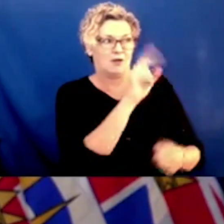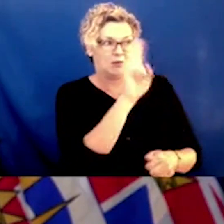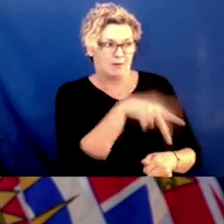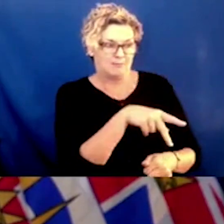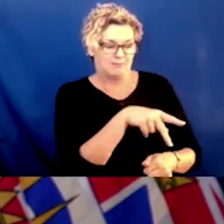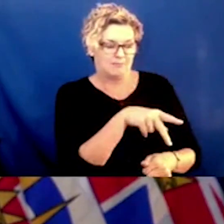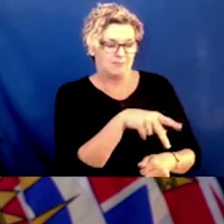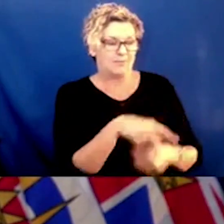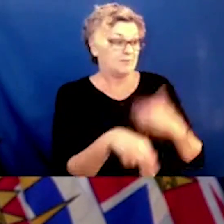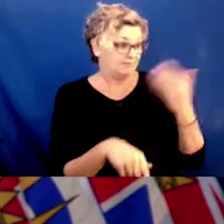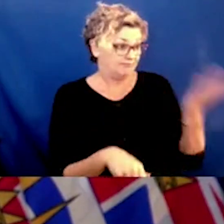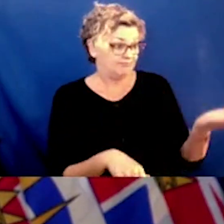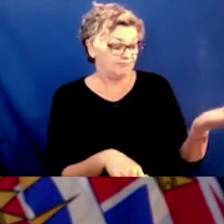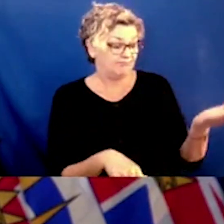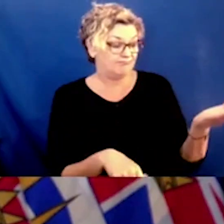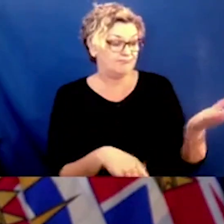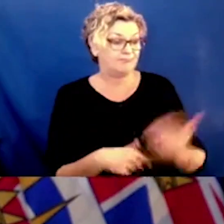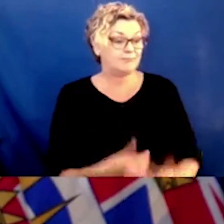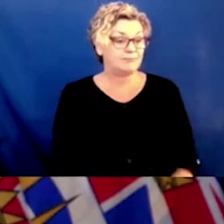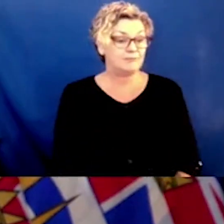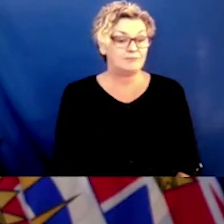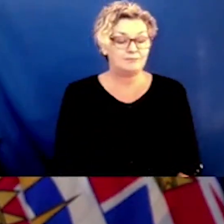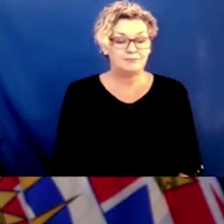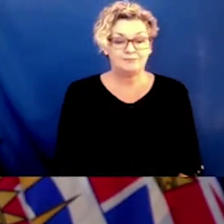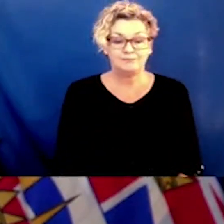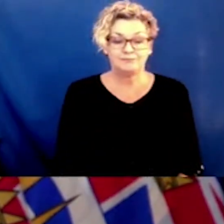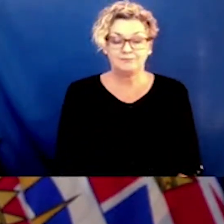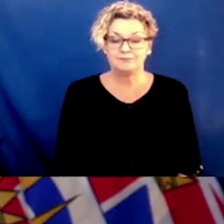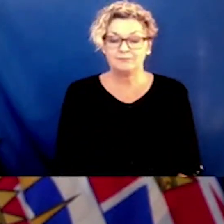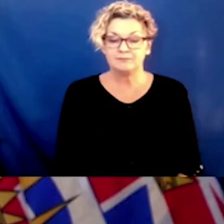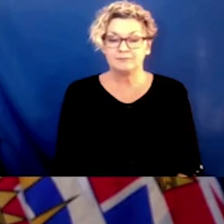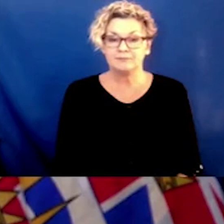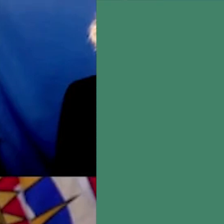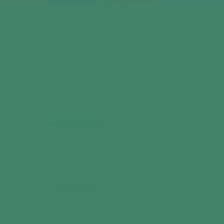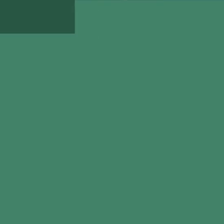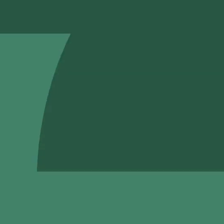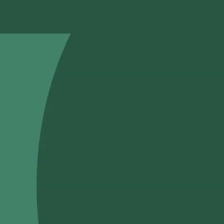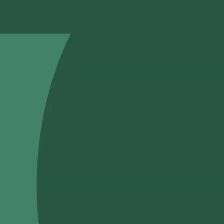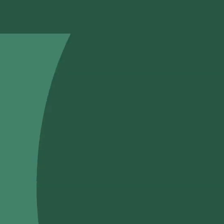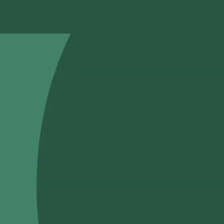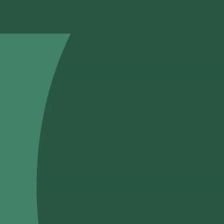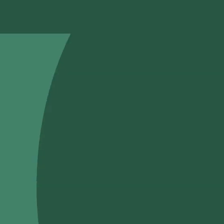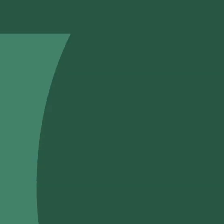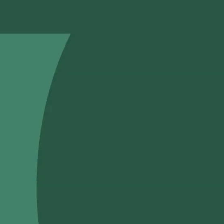we have been doing, to be kind with each other, to be calm, and to be safe.